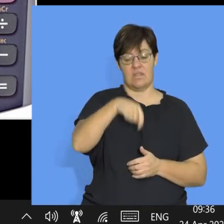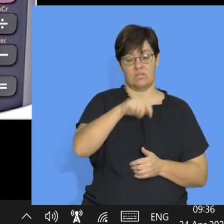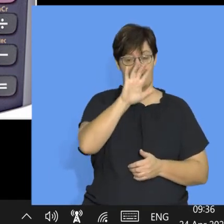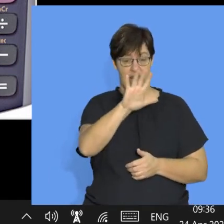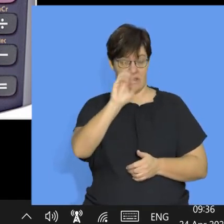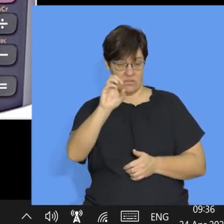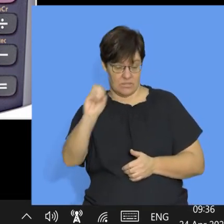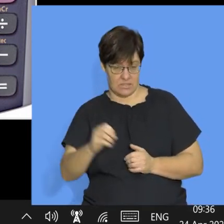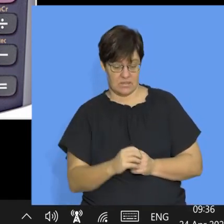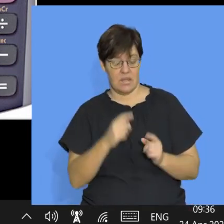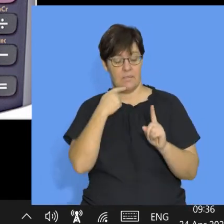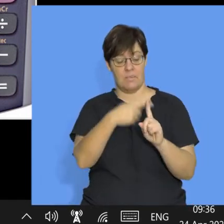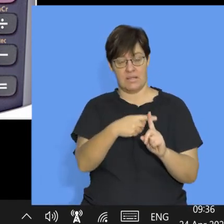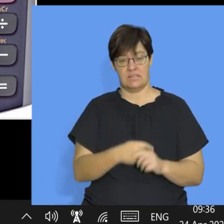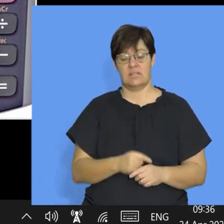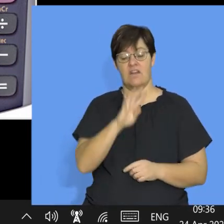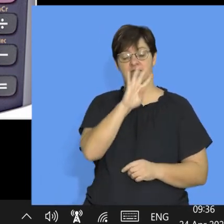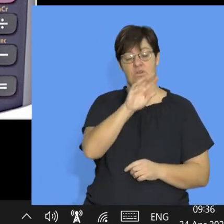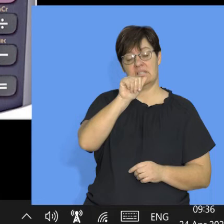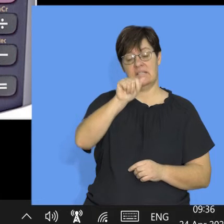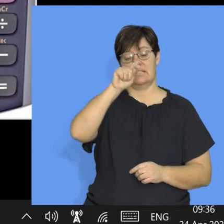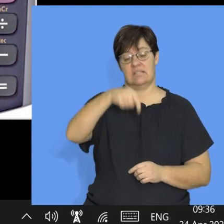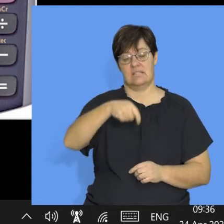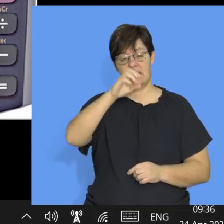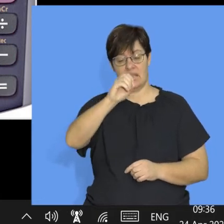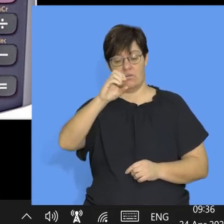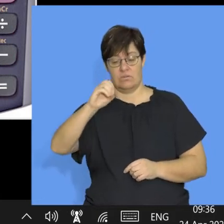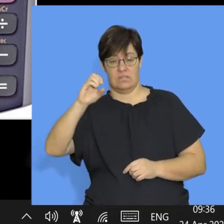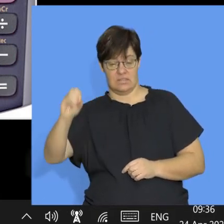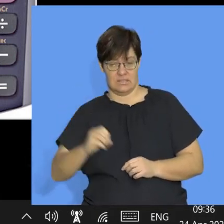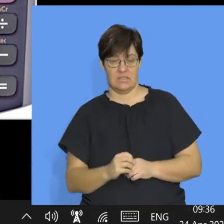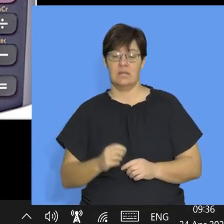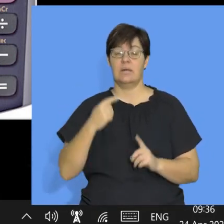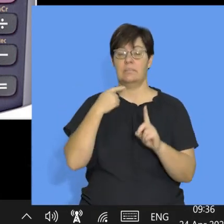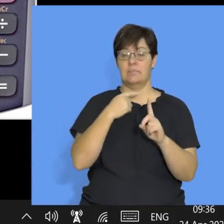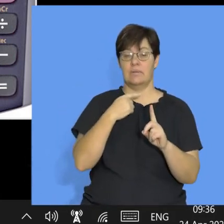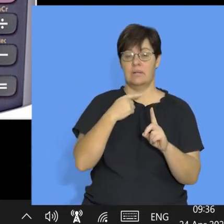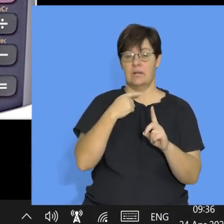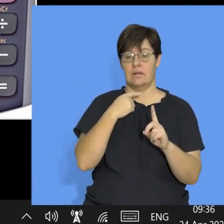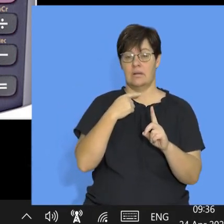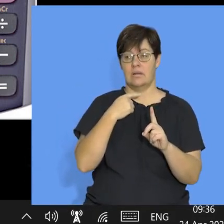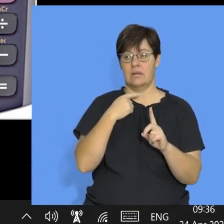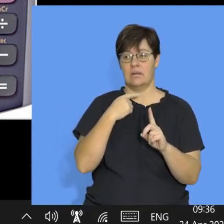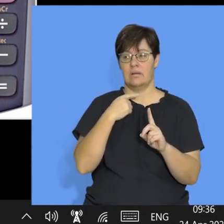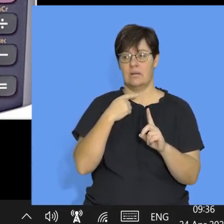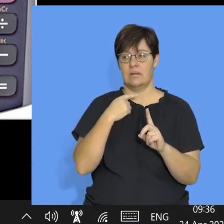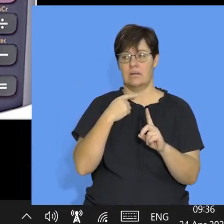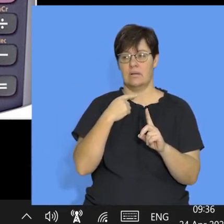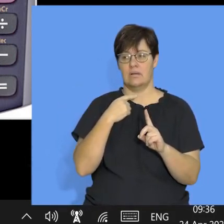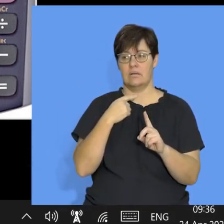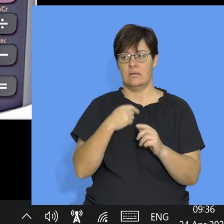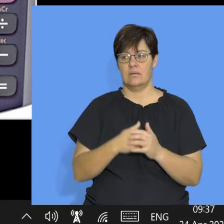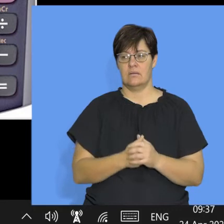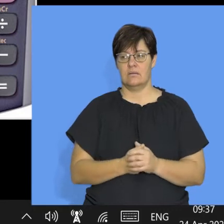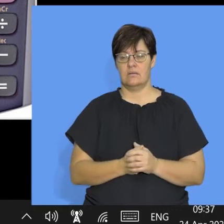5,500 plus 46,000 plus 11,000 is equal